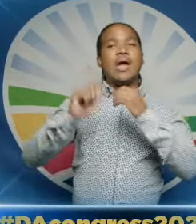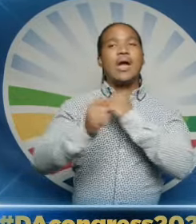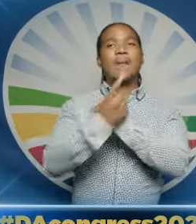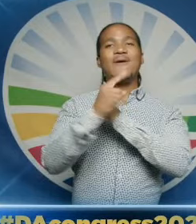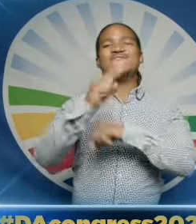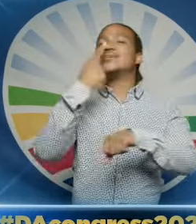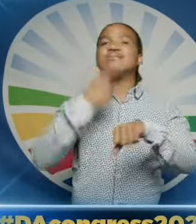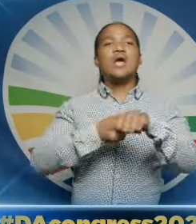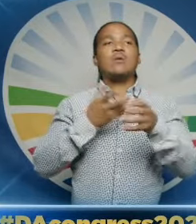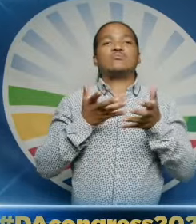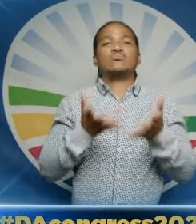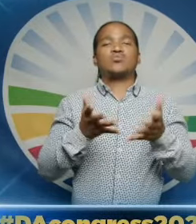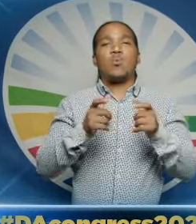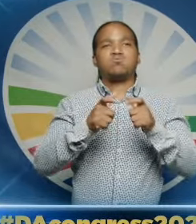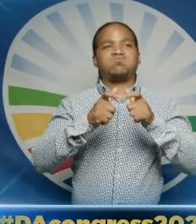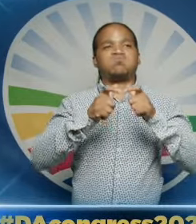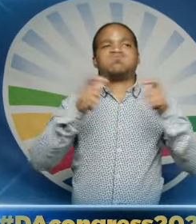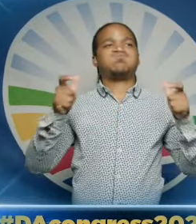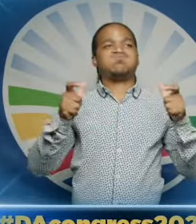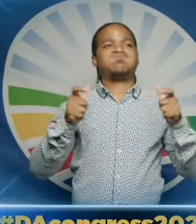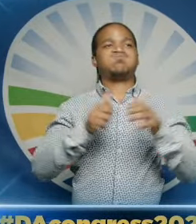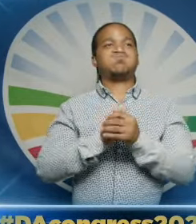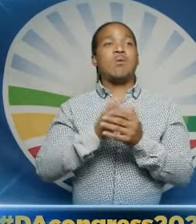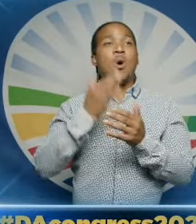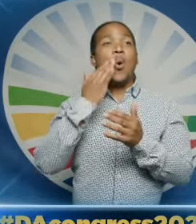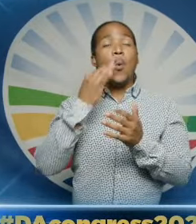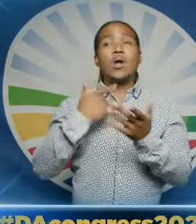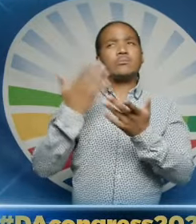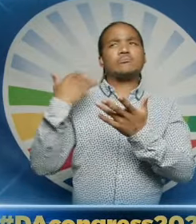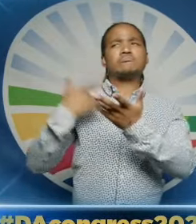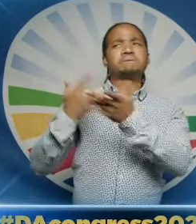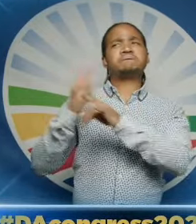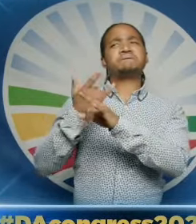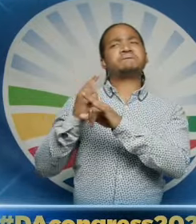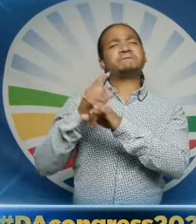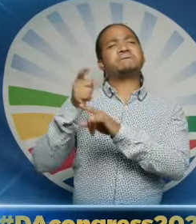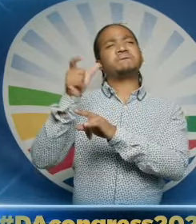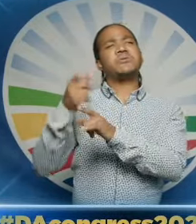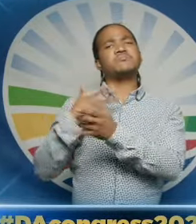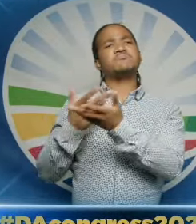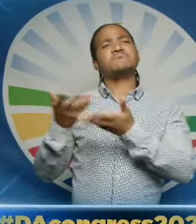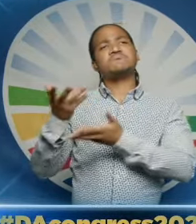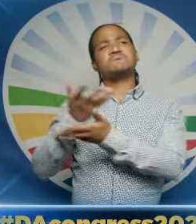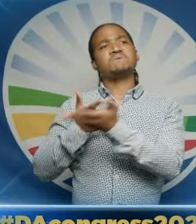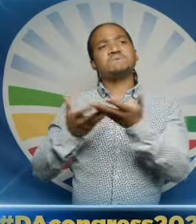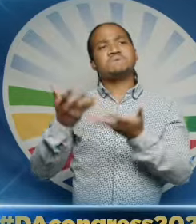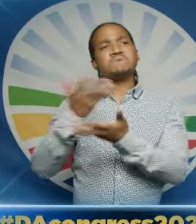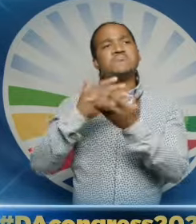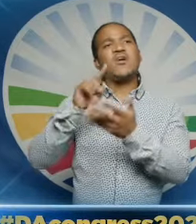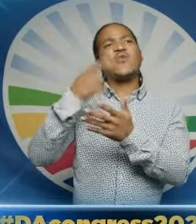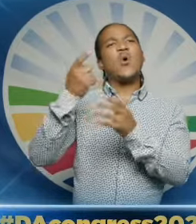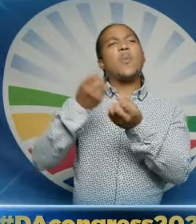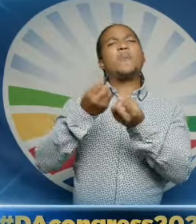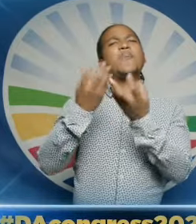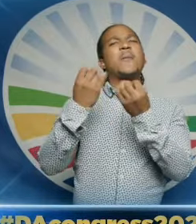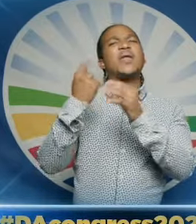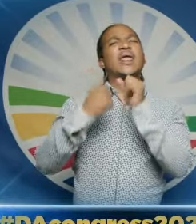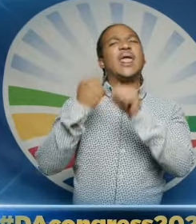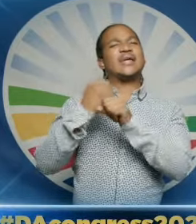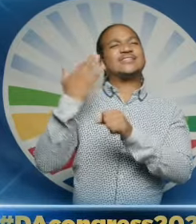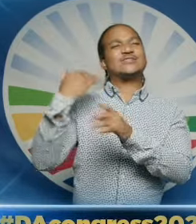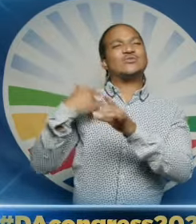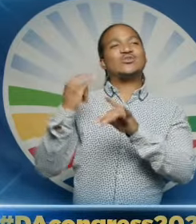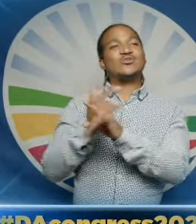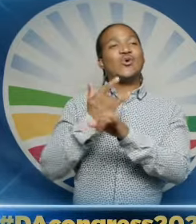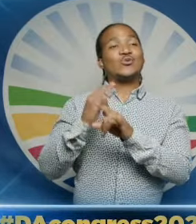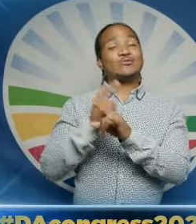history. In fact, earlier on, I was having a conversation with my predecessor of many, many years ago,